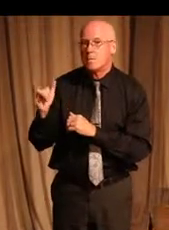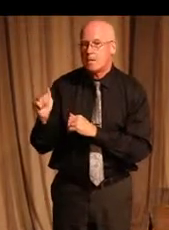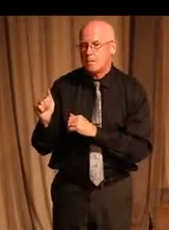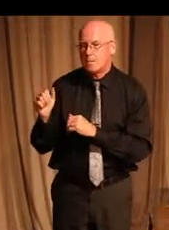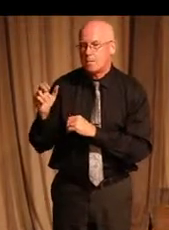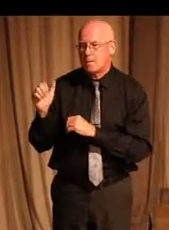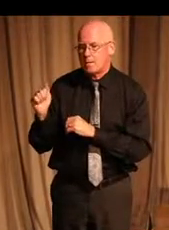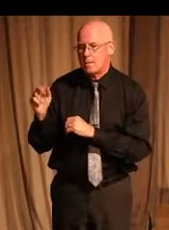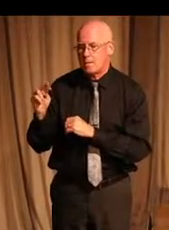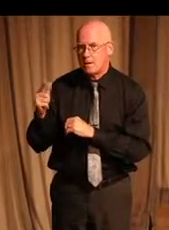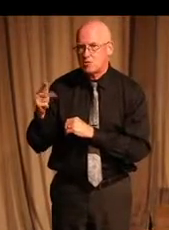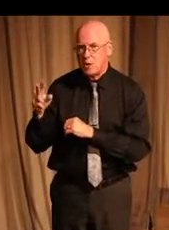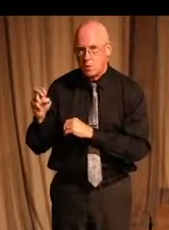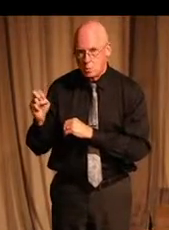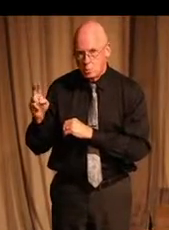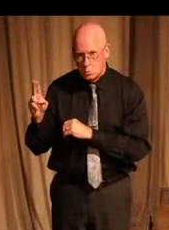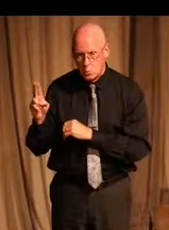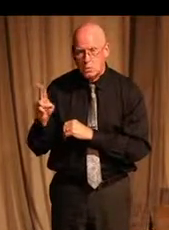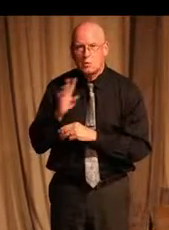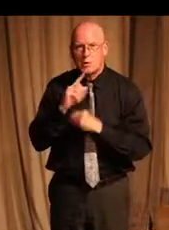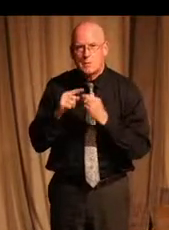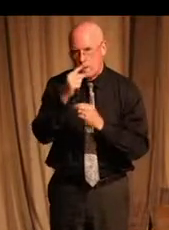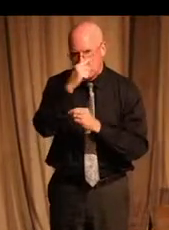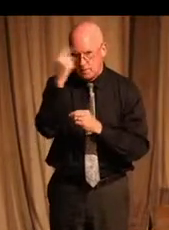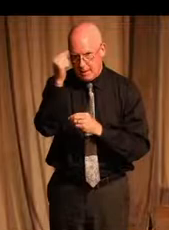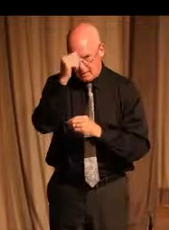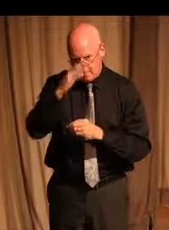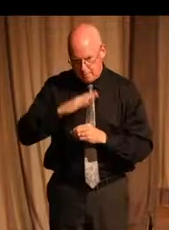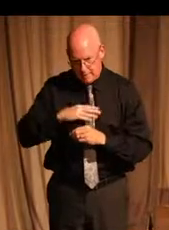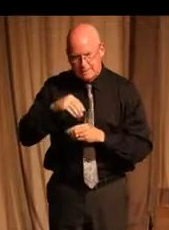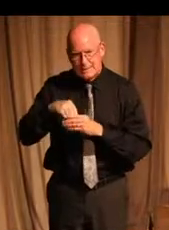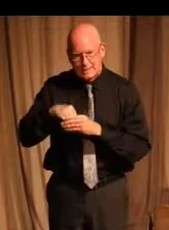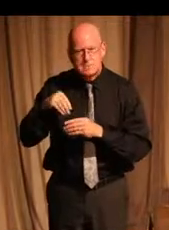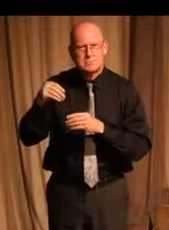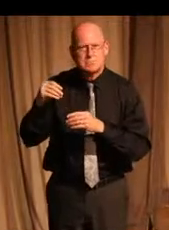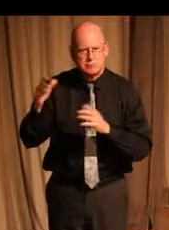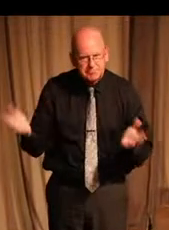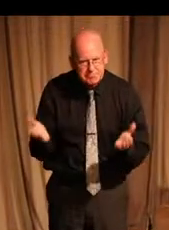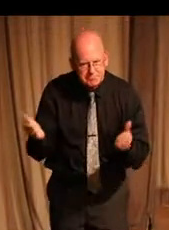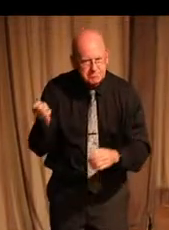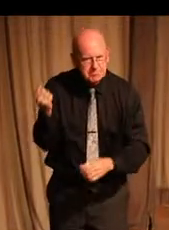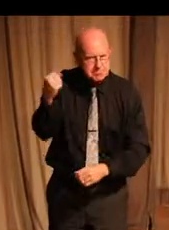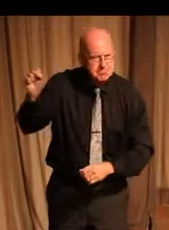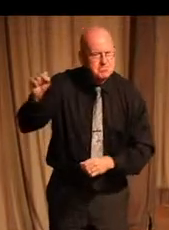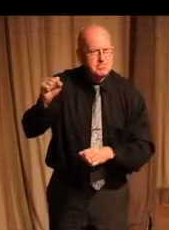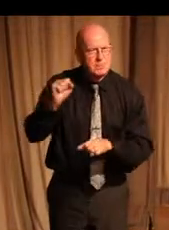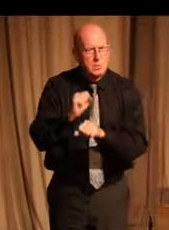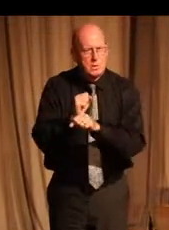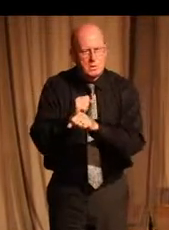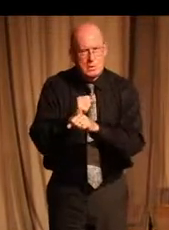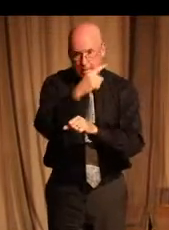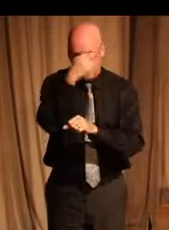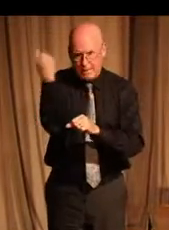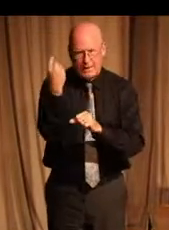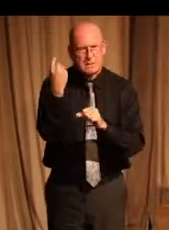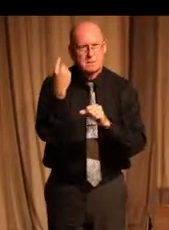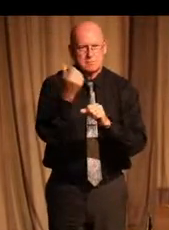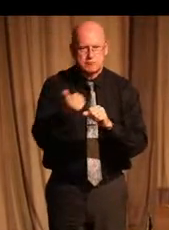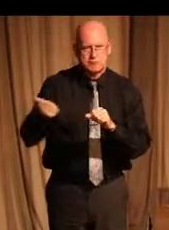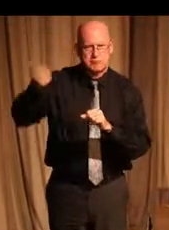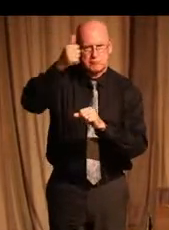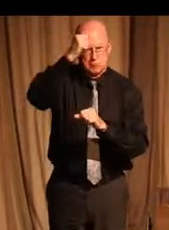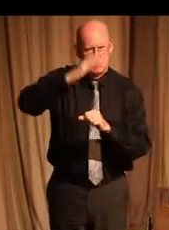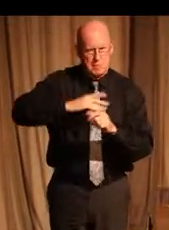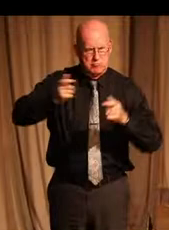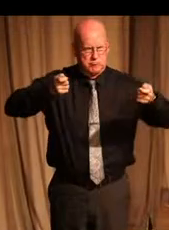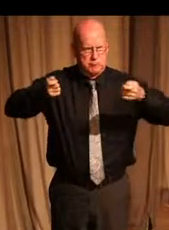specifically talks about Black men in movement work and Black patriarchy. Like that is her paper.